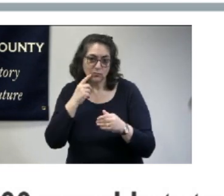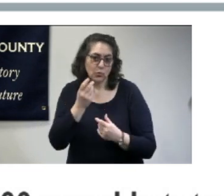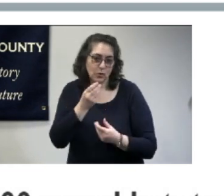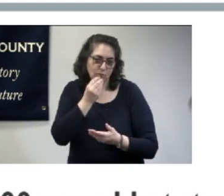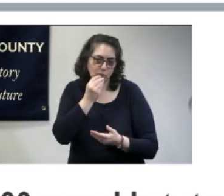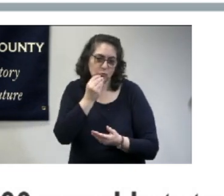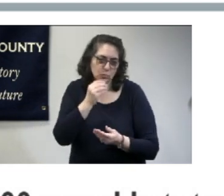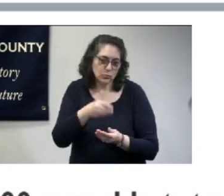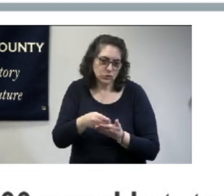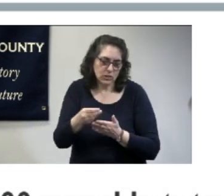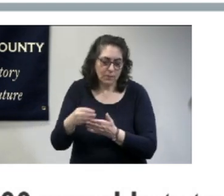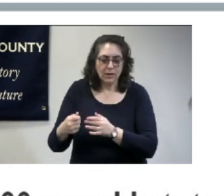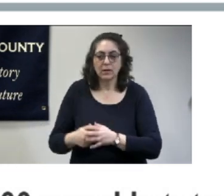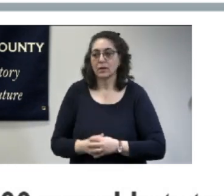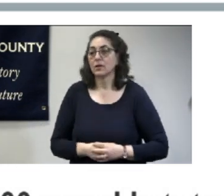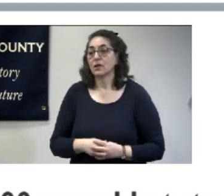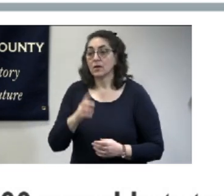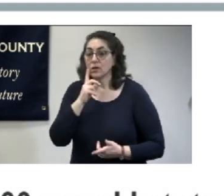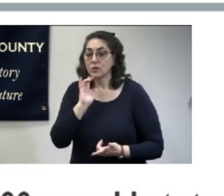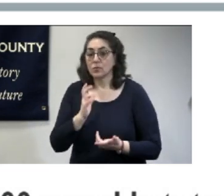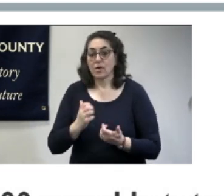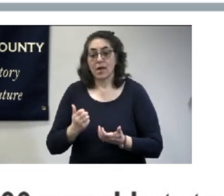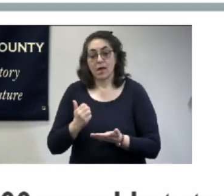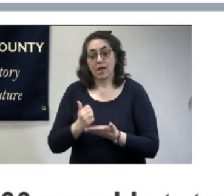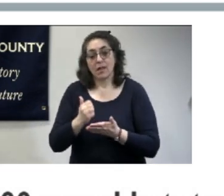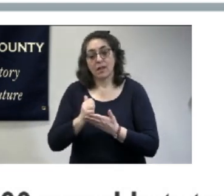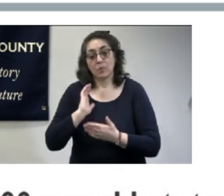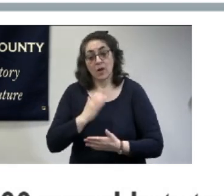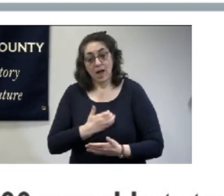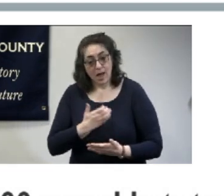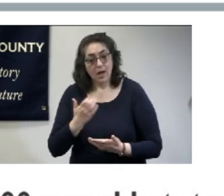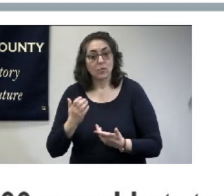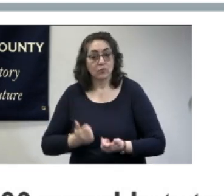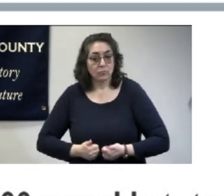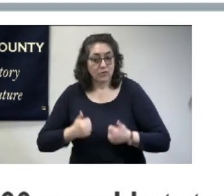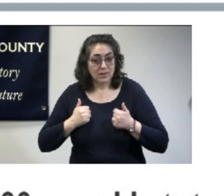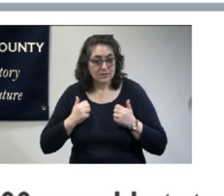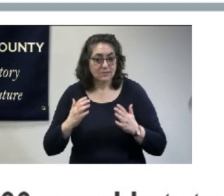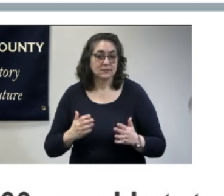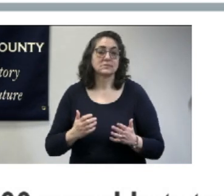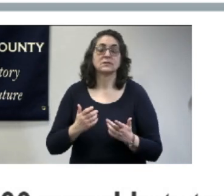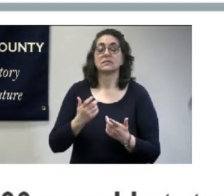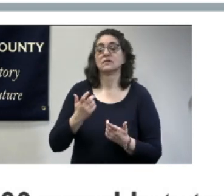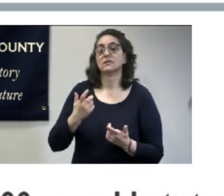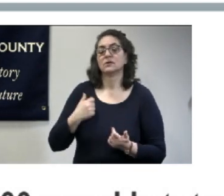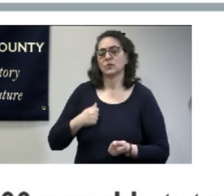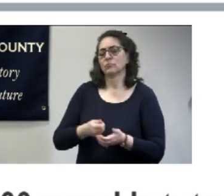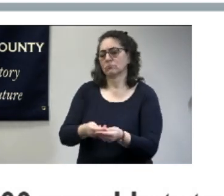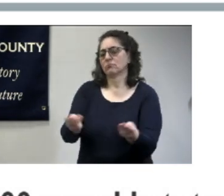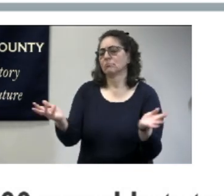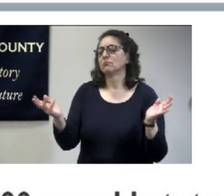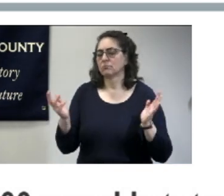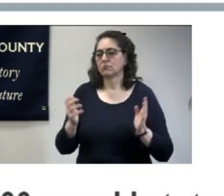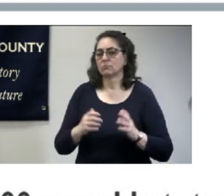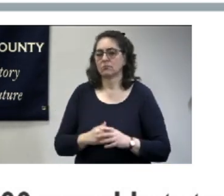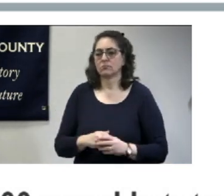So in order for us to assist our residents and so they could help us with this legislation, we provided those tote